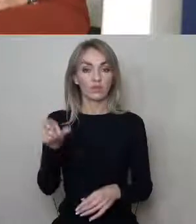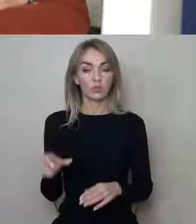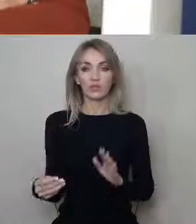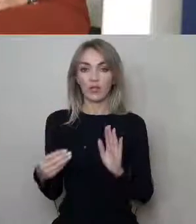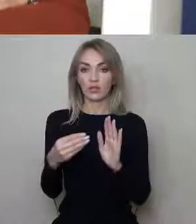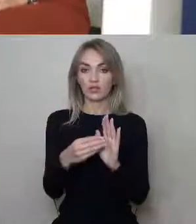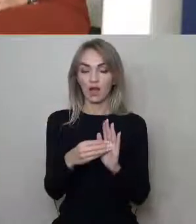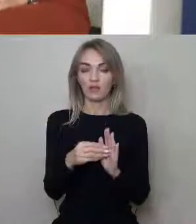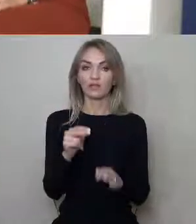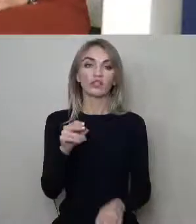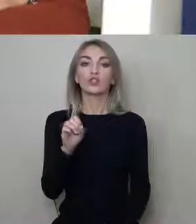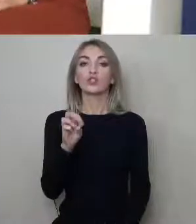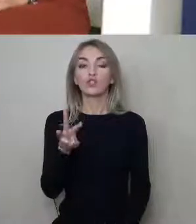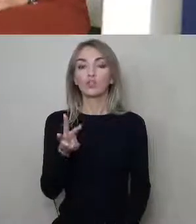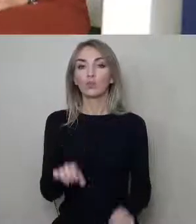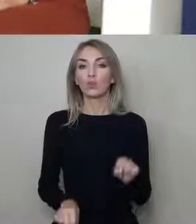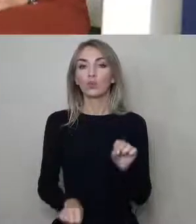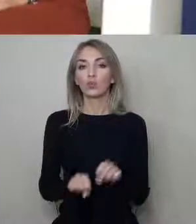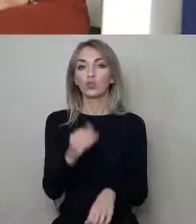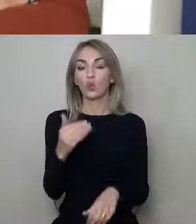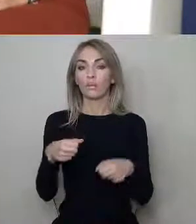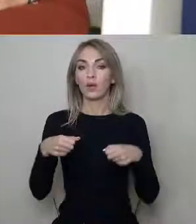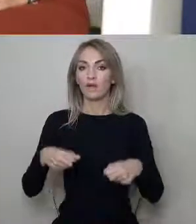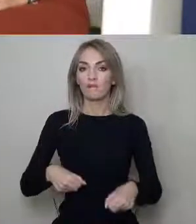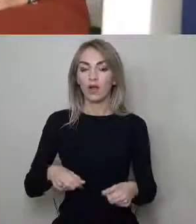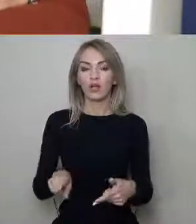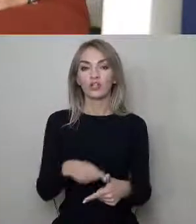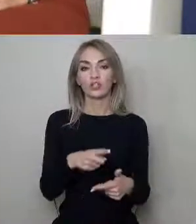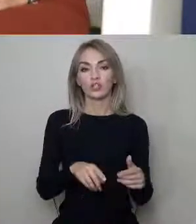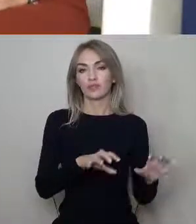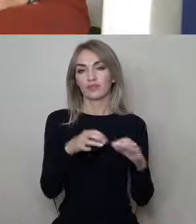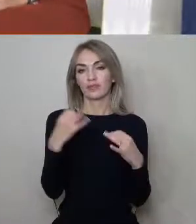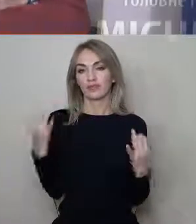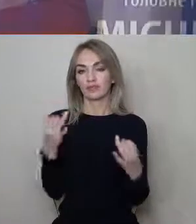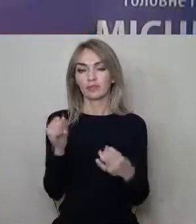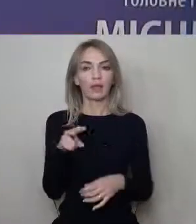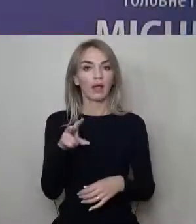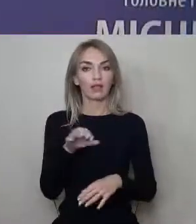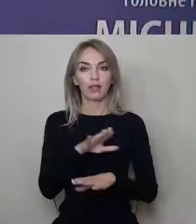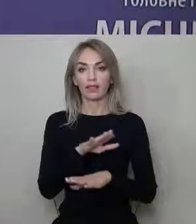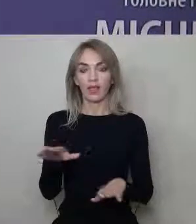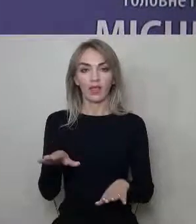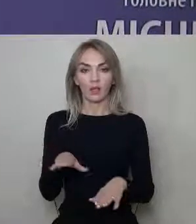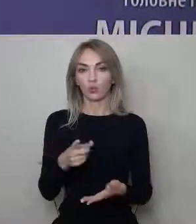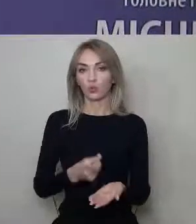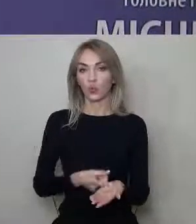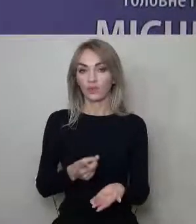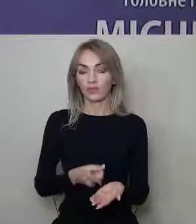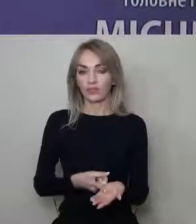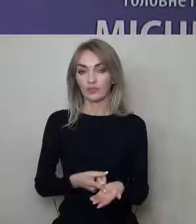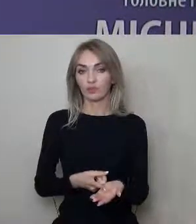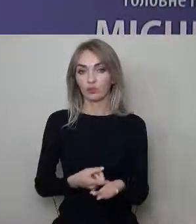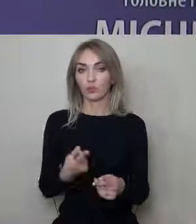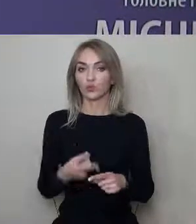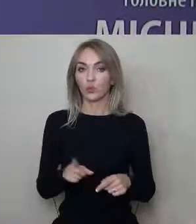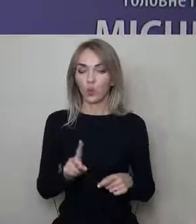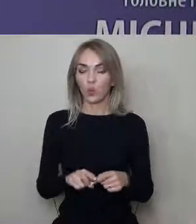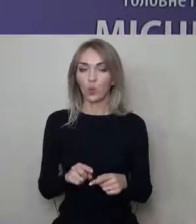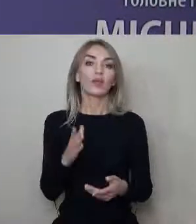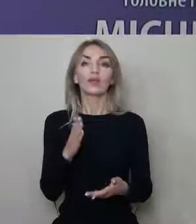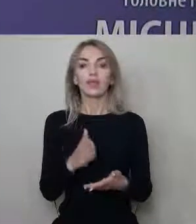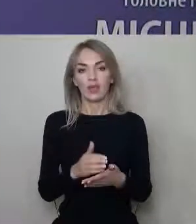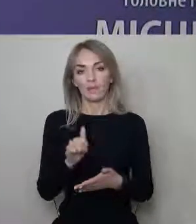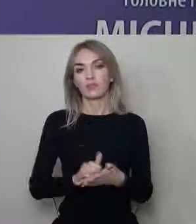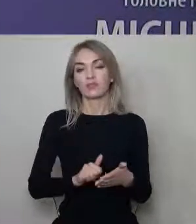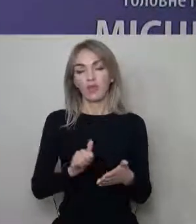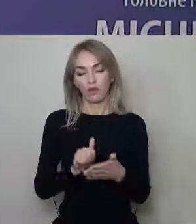complaint unconsidered. If the voter substantiated the violation of rights but did not prove that in the